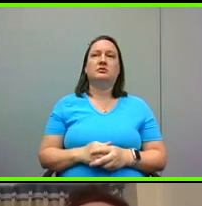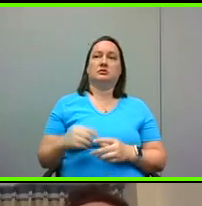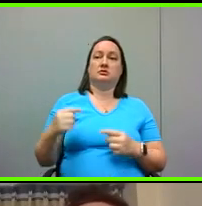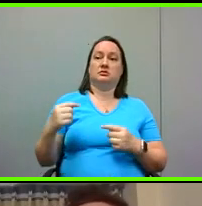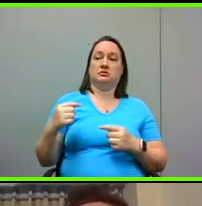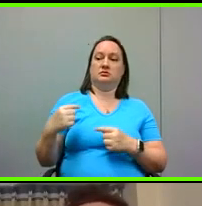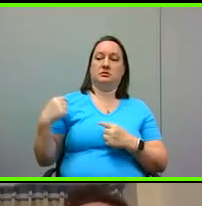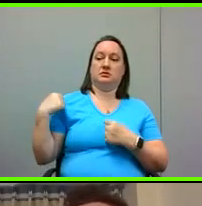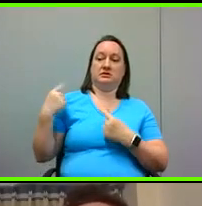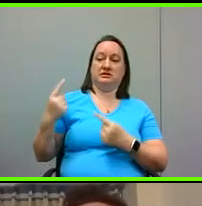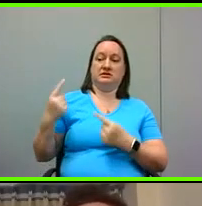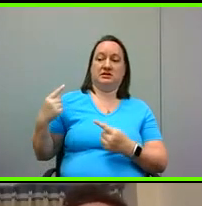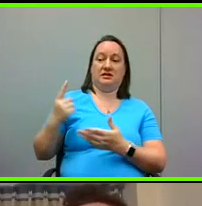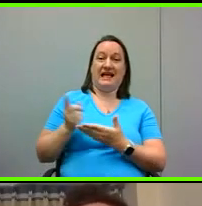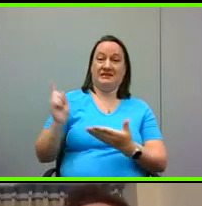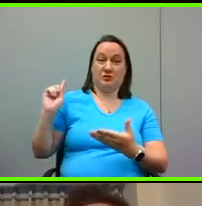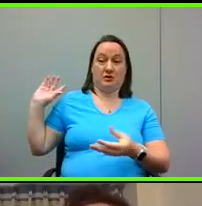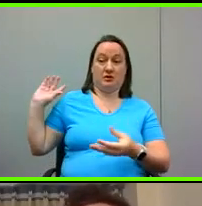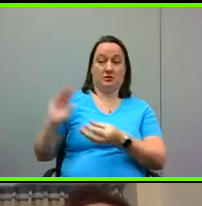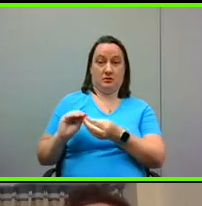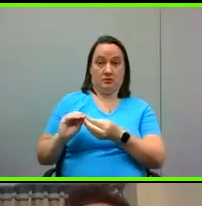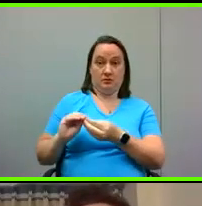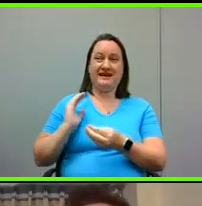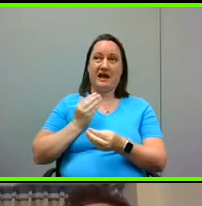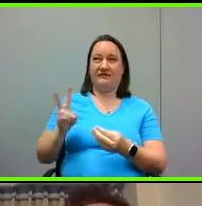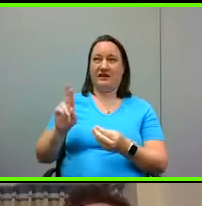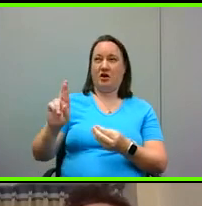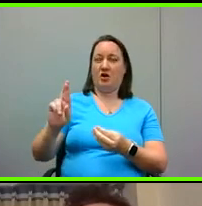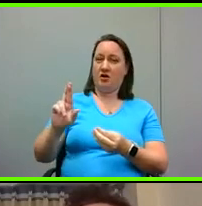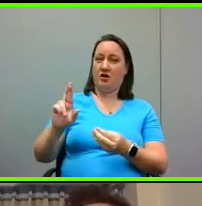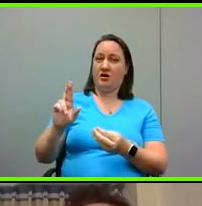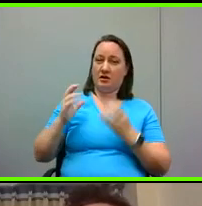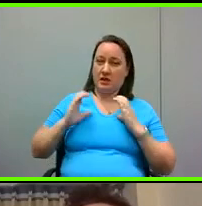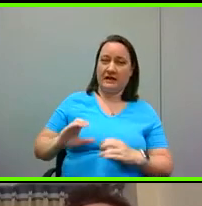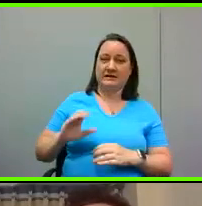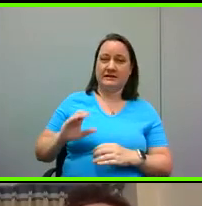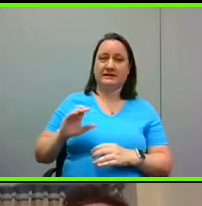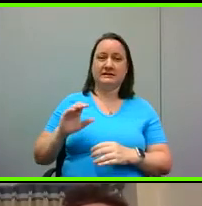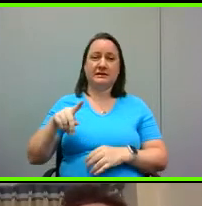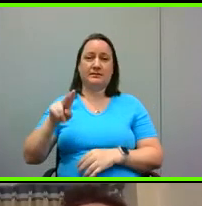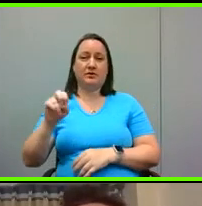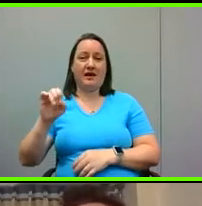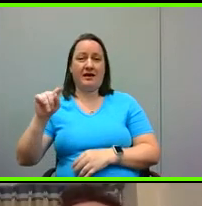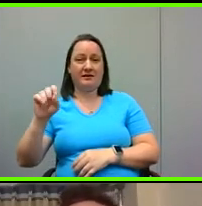vocational services, vocational clients and our pre-employment clients, a total of